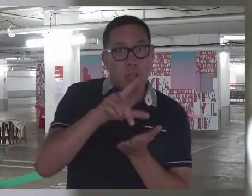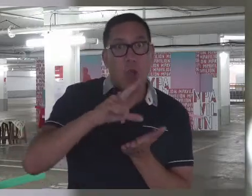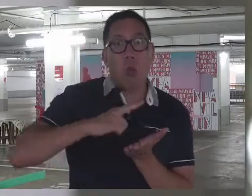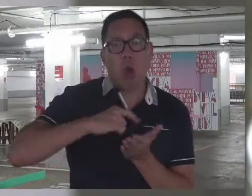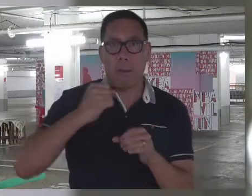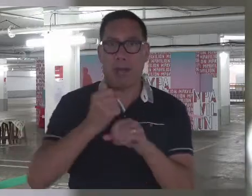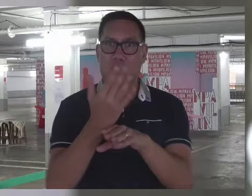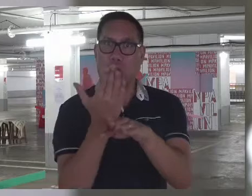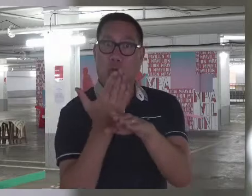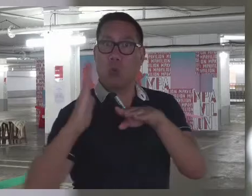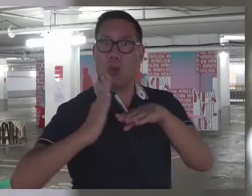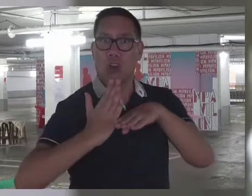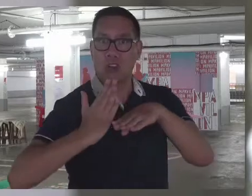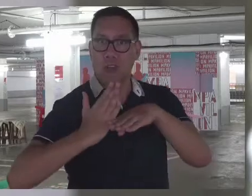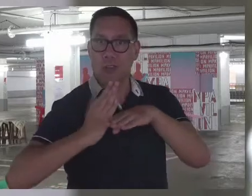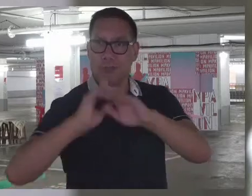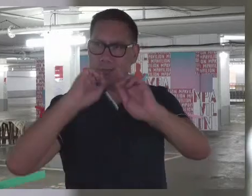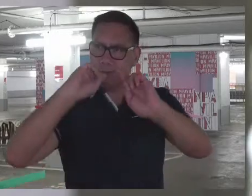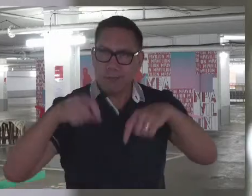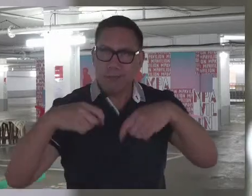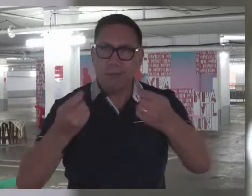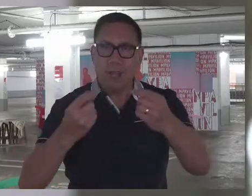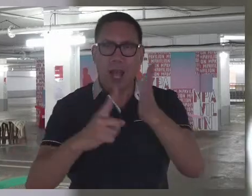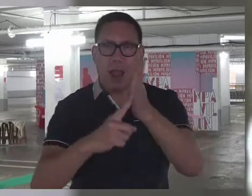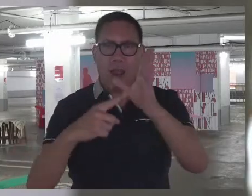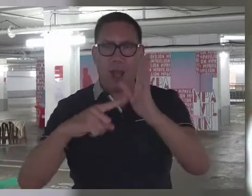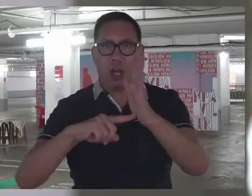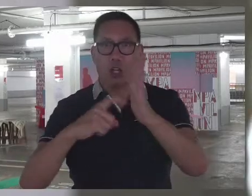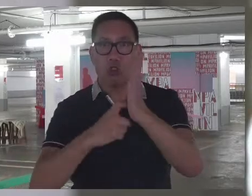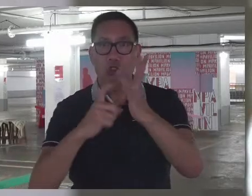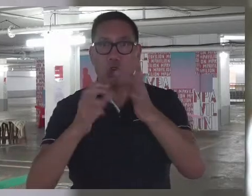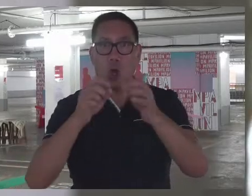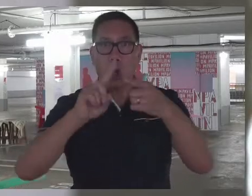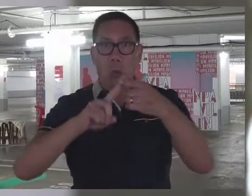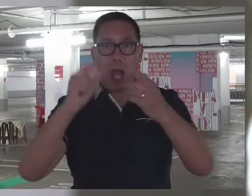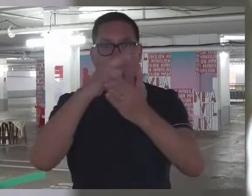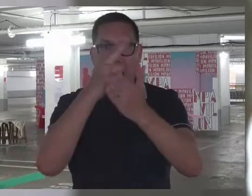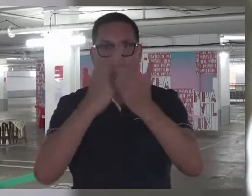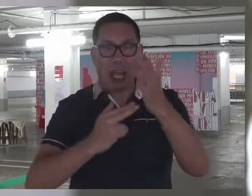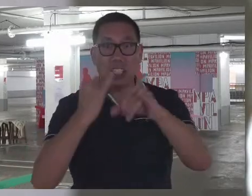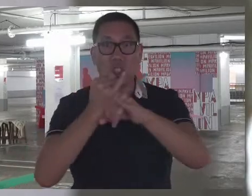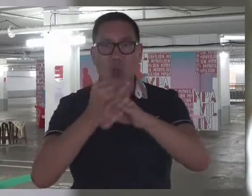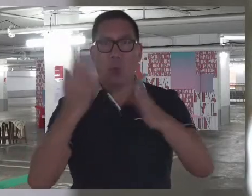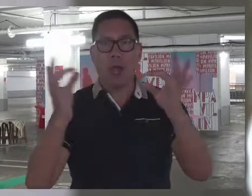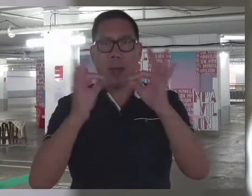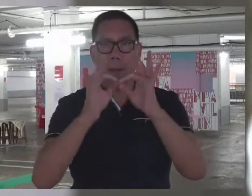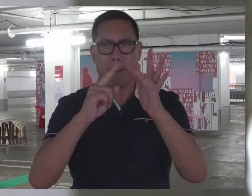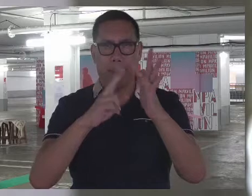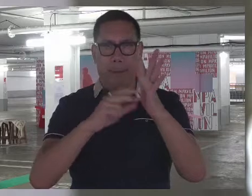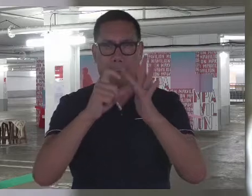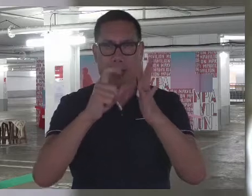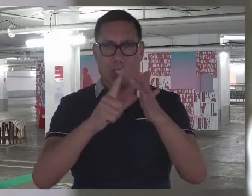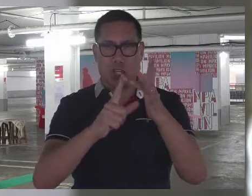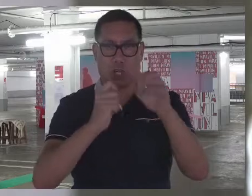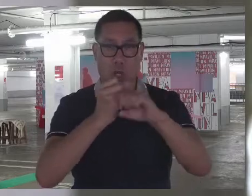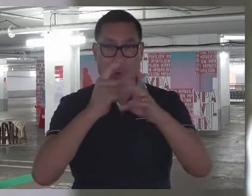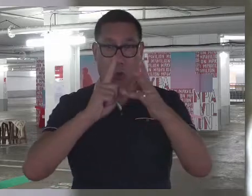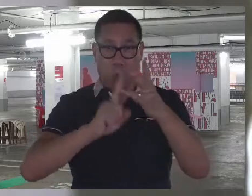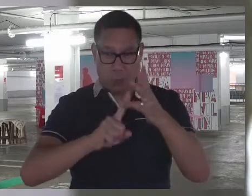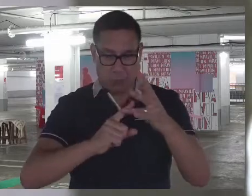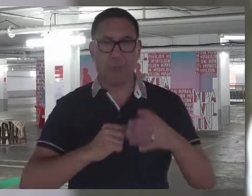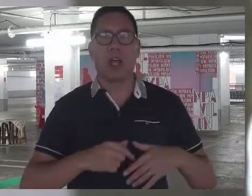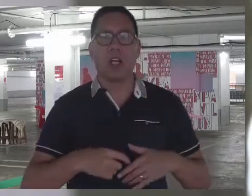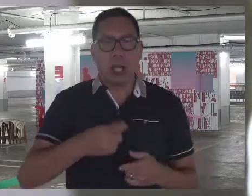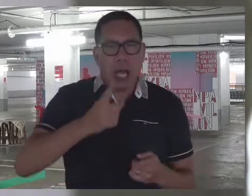a new work that's been presented at the La Trobe Art Institute in Bendigo in a